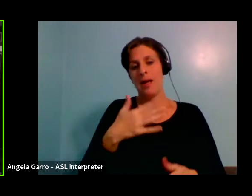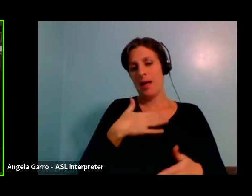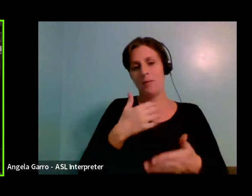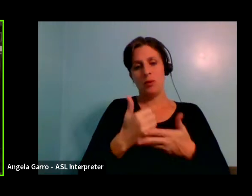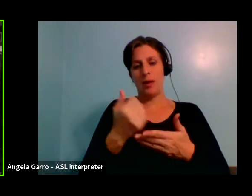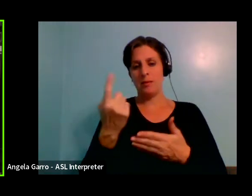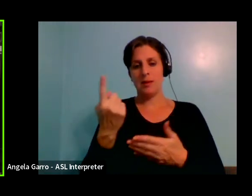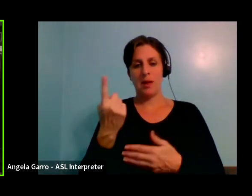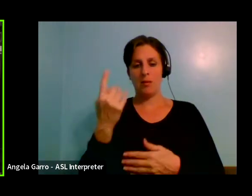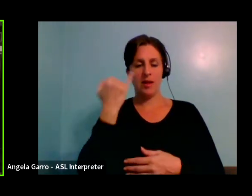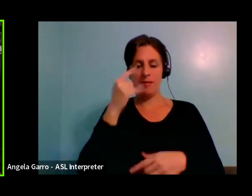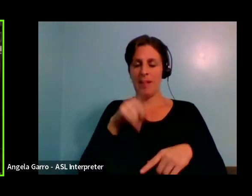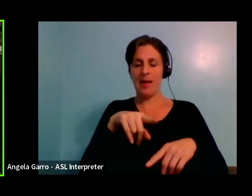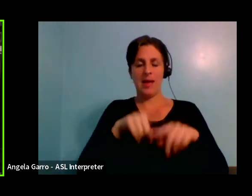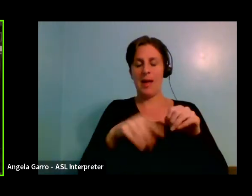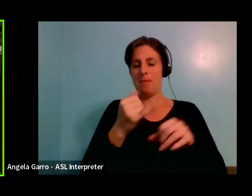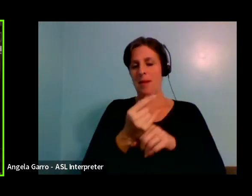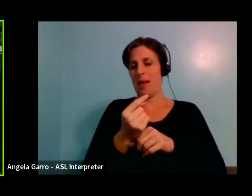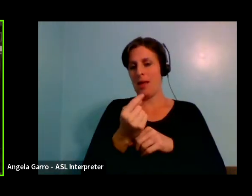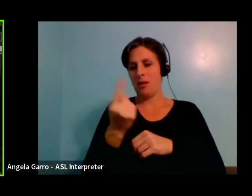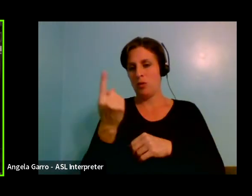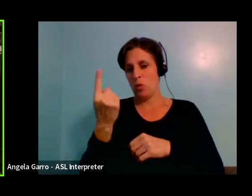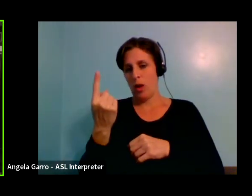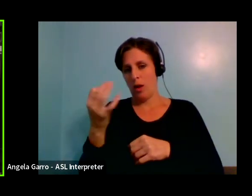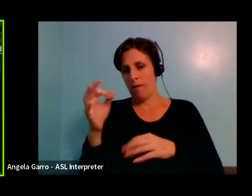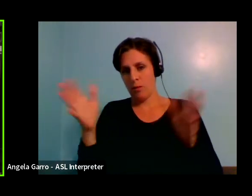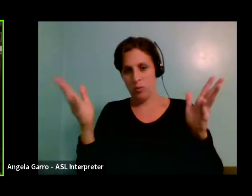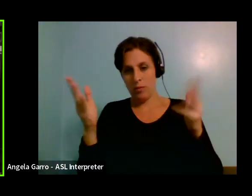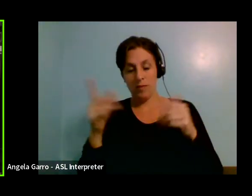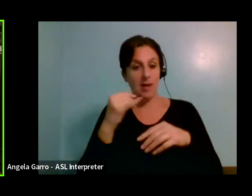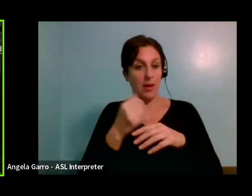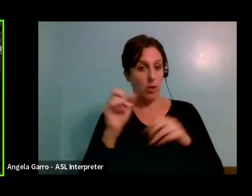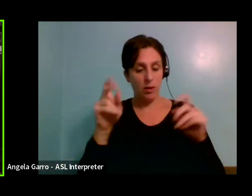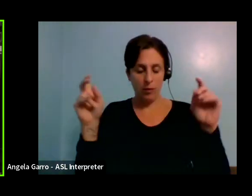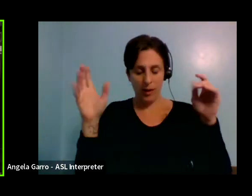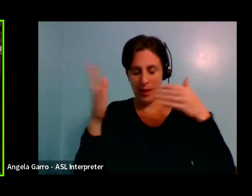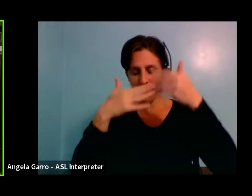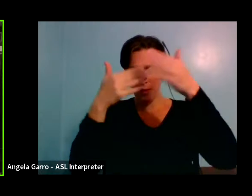can't make one of the ones that they can't make. Okay. Okay. Anyway.